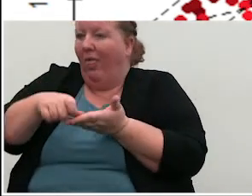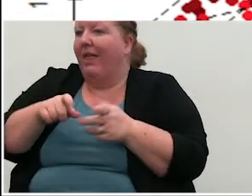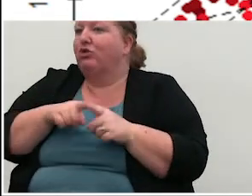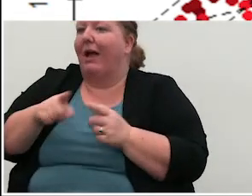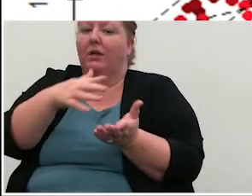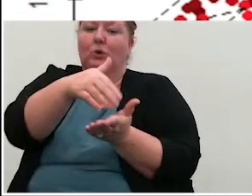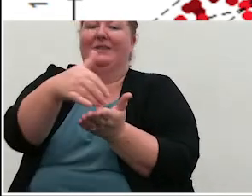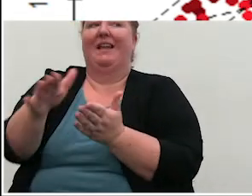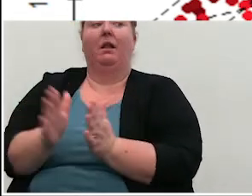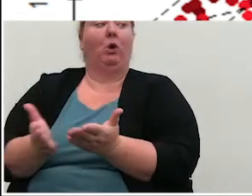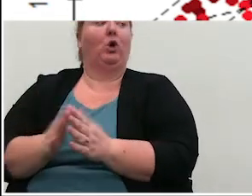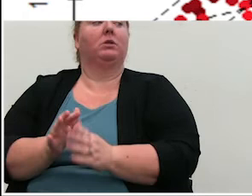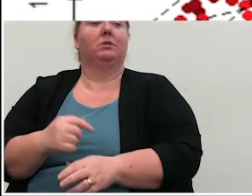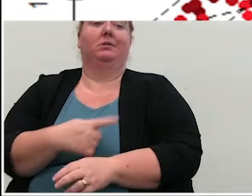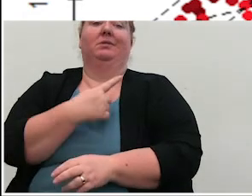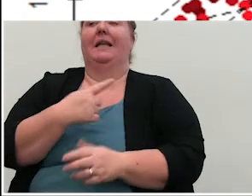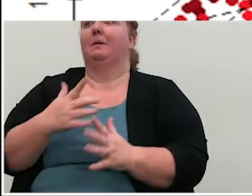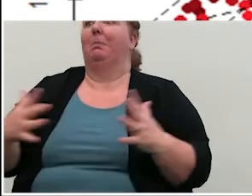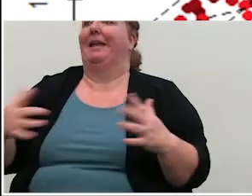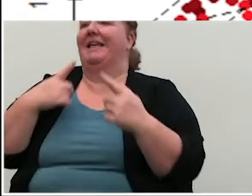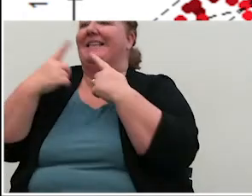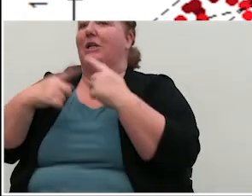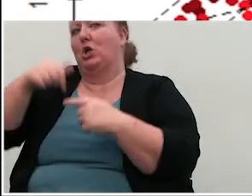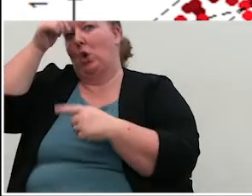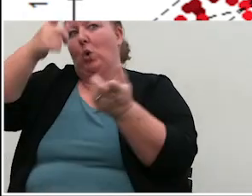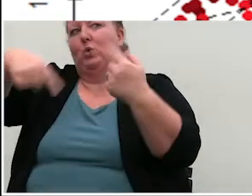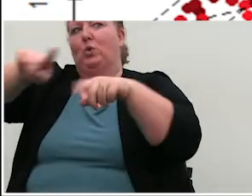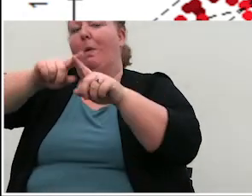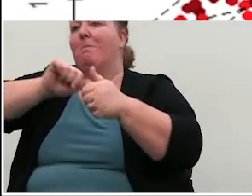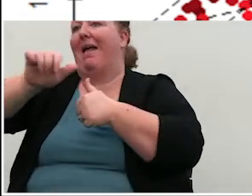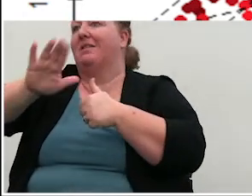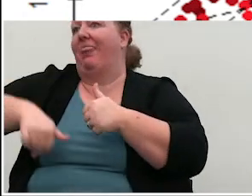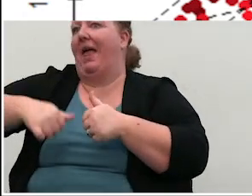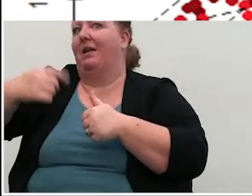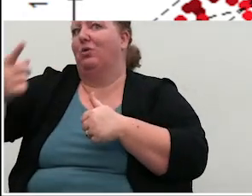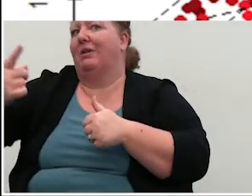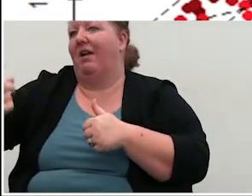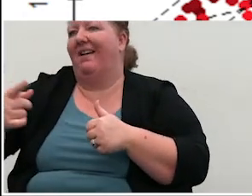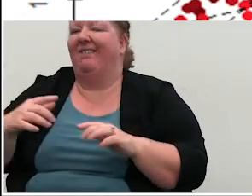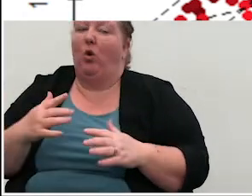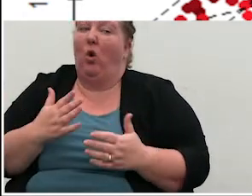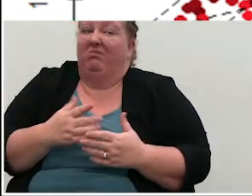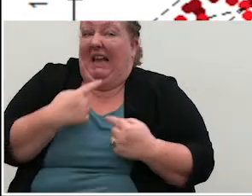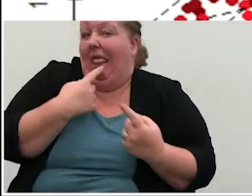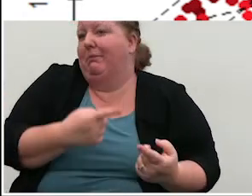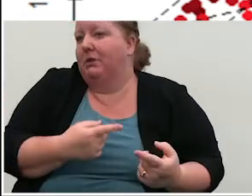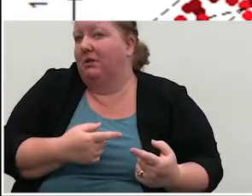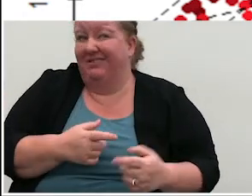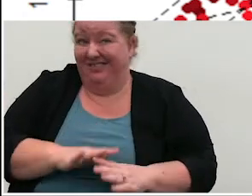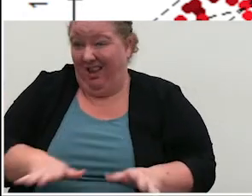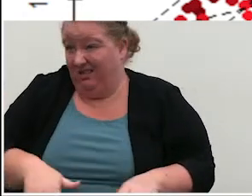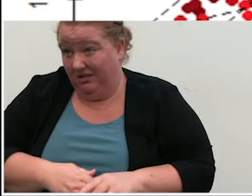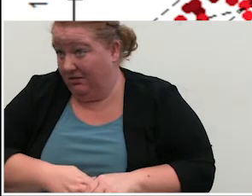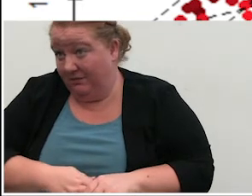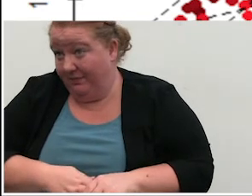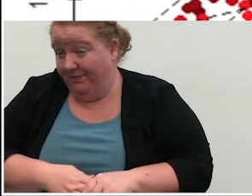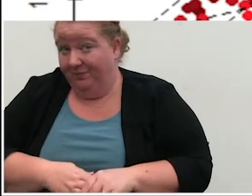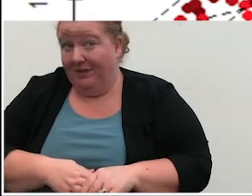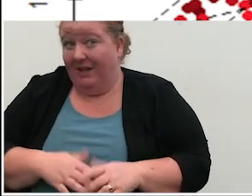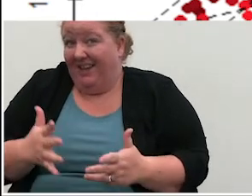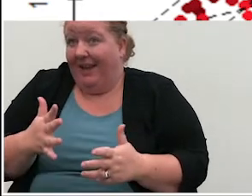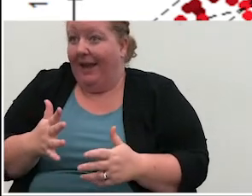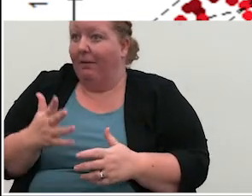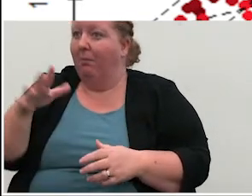sell books, says big data knows you better than you know yourself, or so it claims, it doesn't.